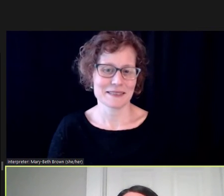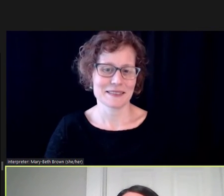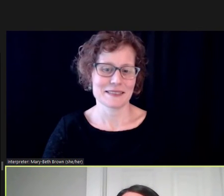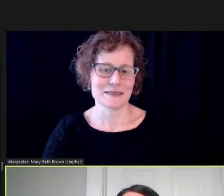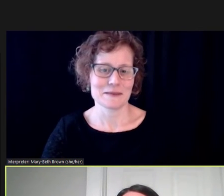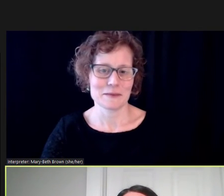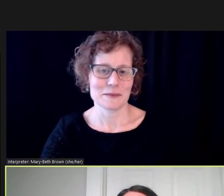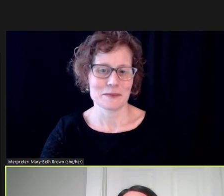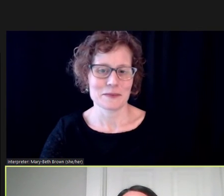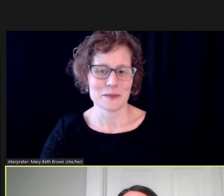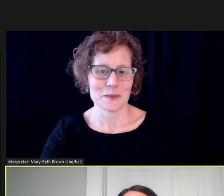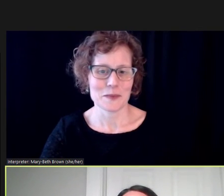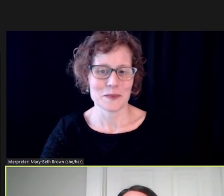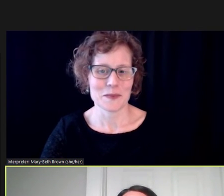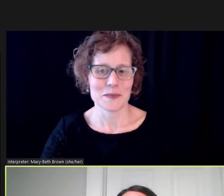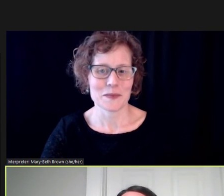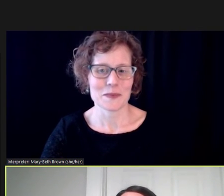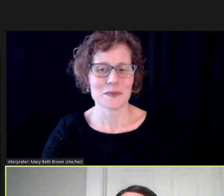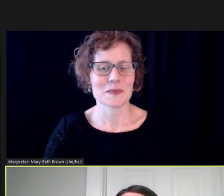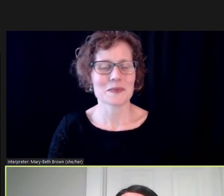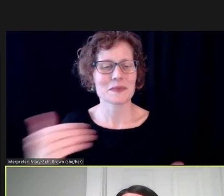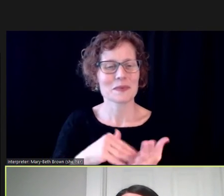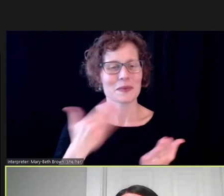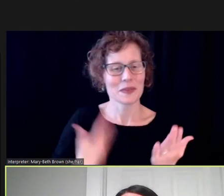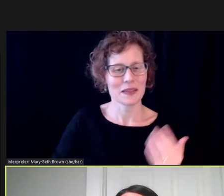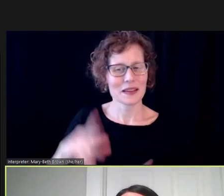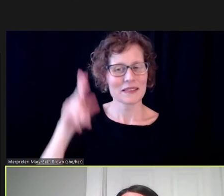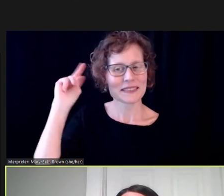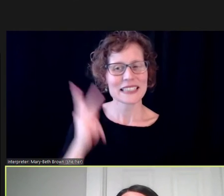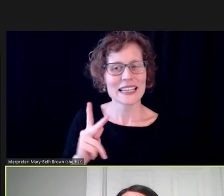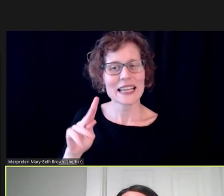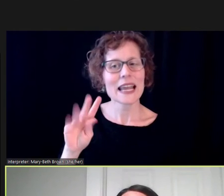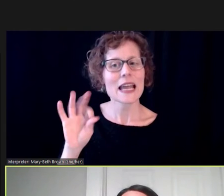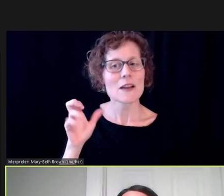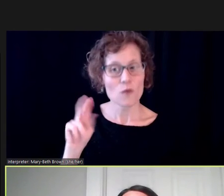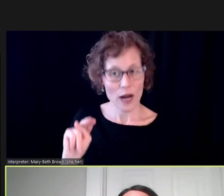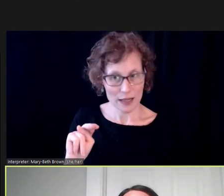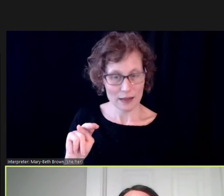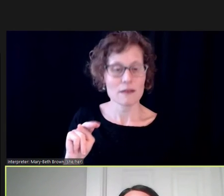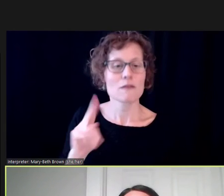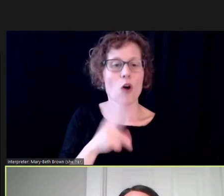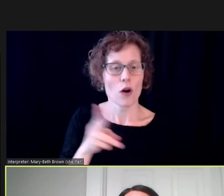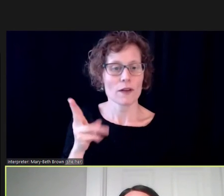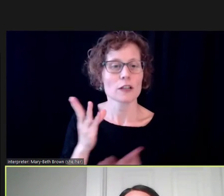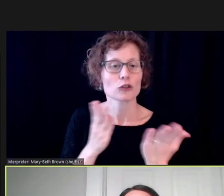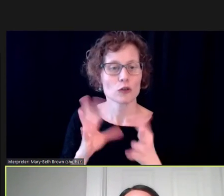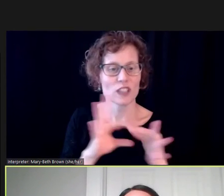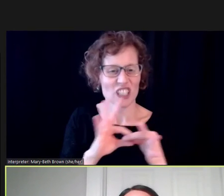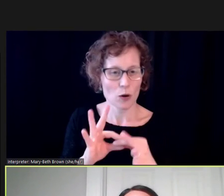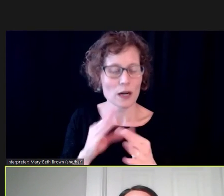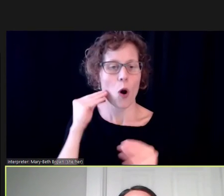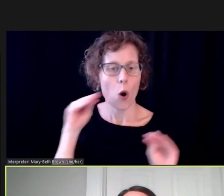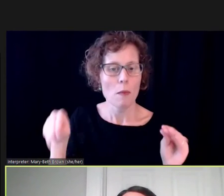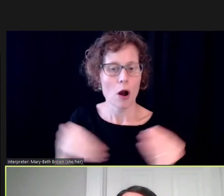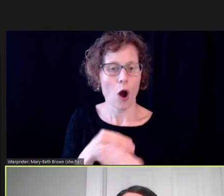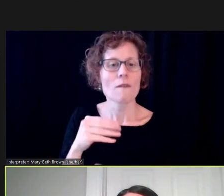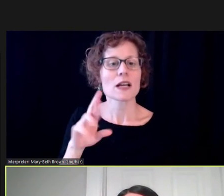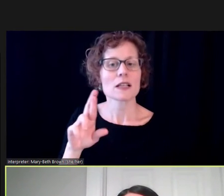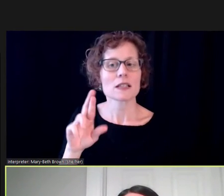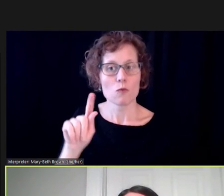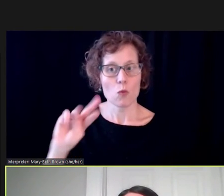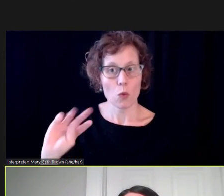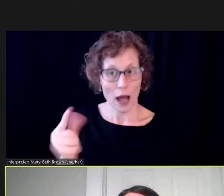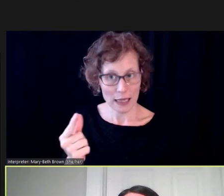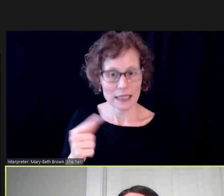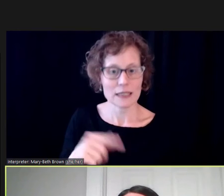And again, I'm Katie Franklin. I am the Hard of Hearing Service Coordinator at our home office in Raleigh, and we're looking